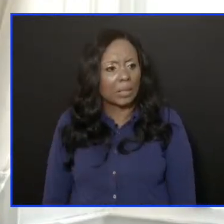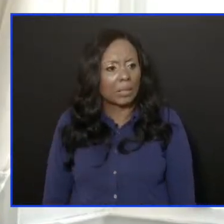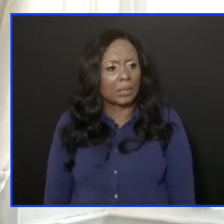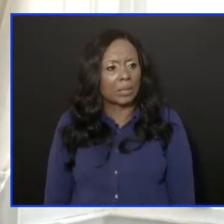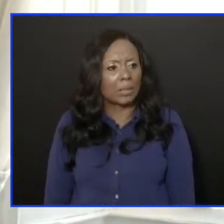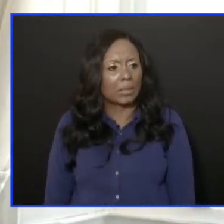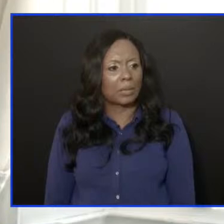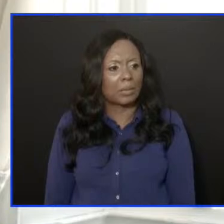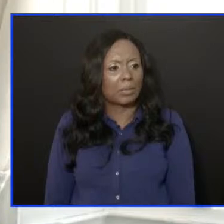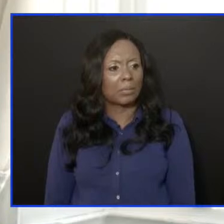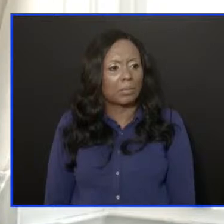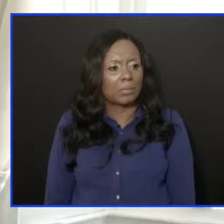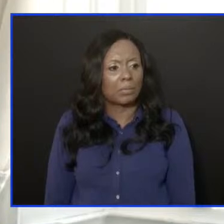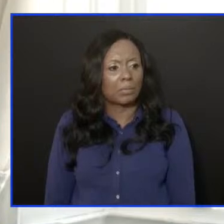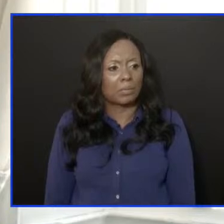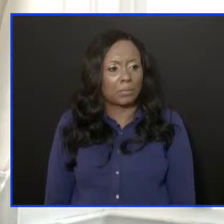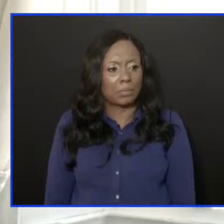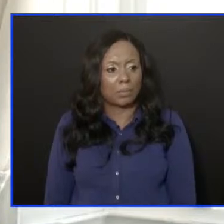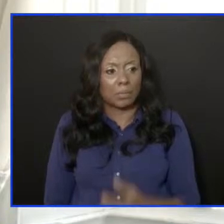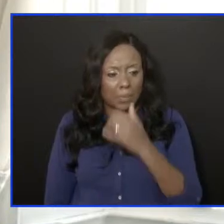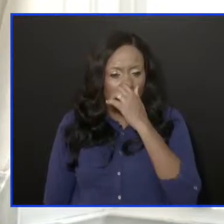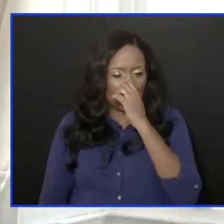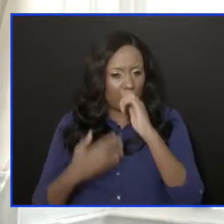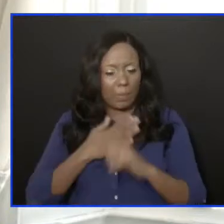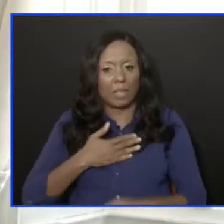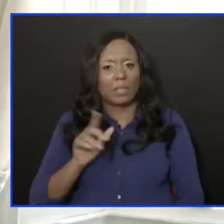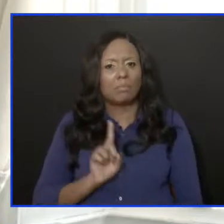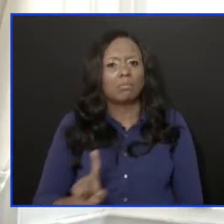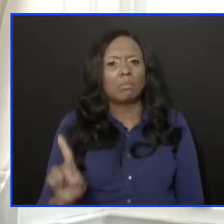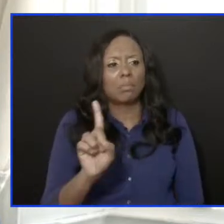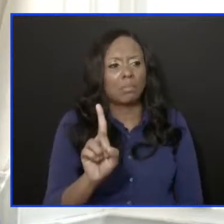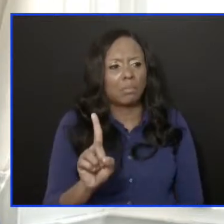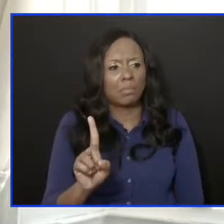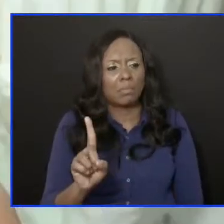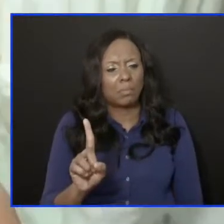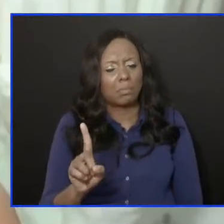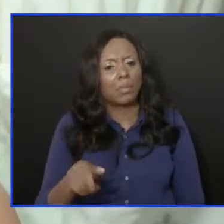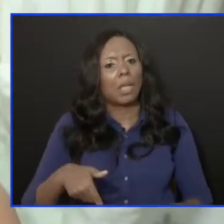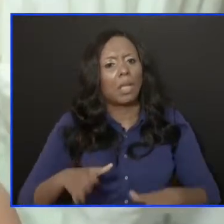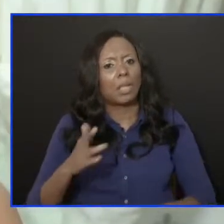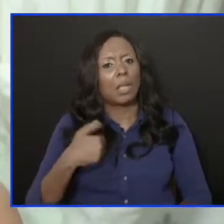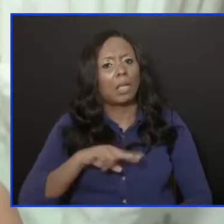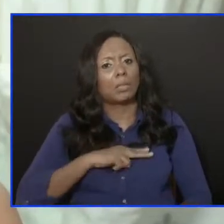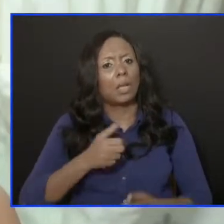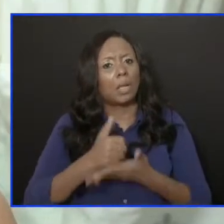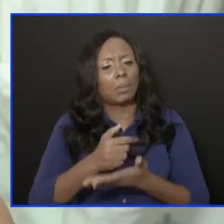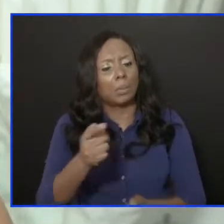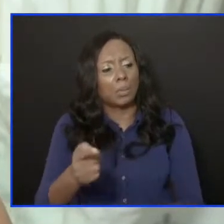challenge, please come forward to let us try to help you the best we can. CMO.